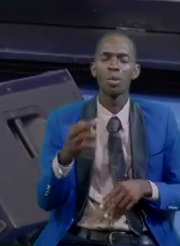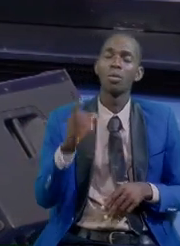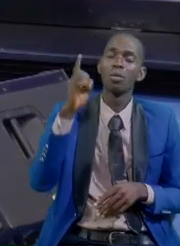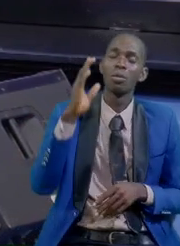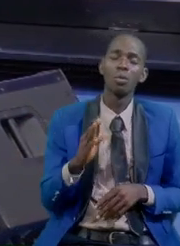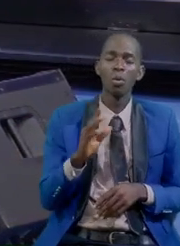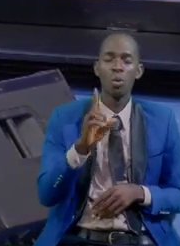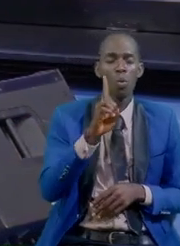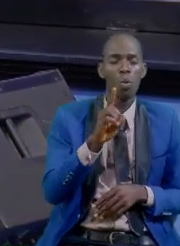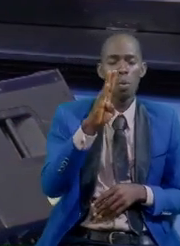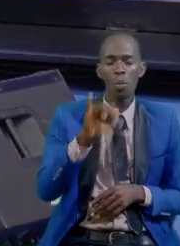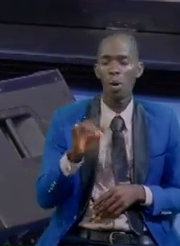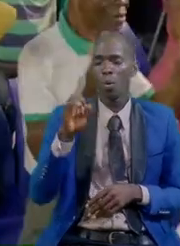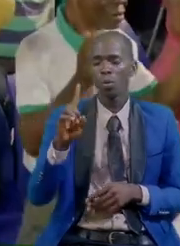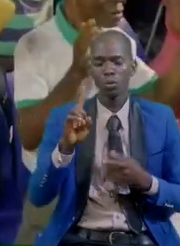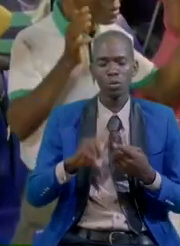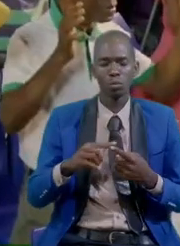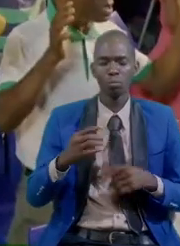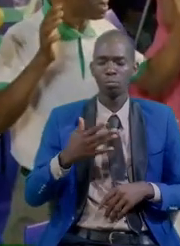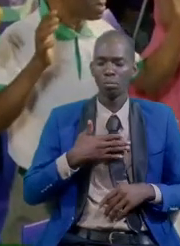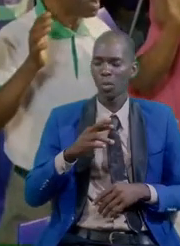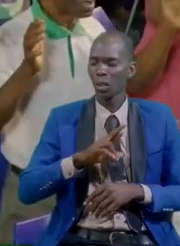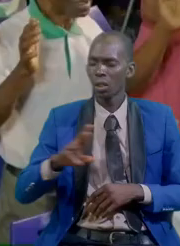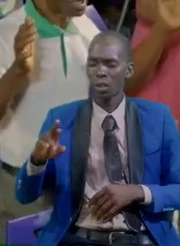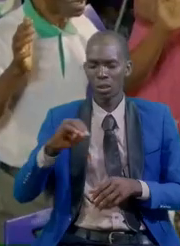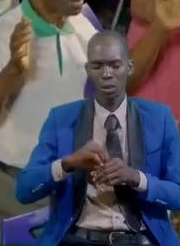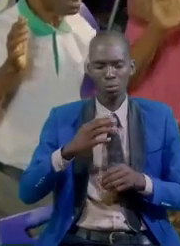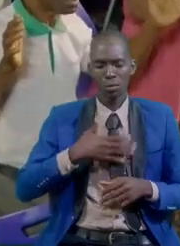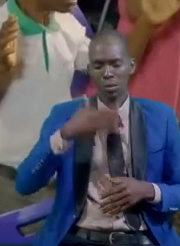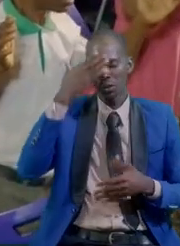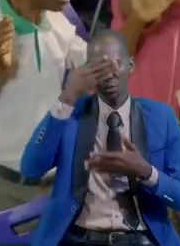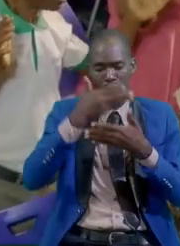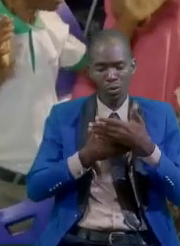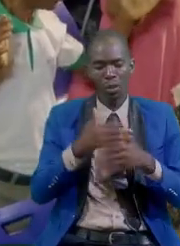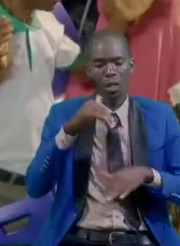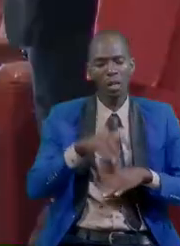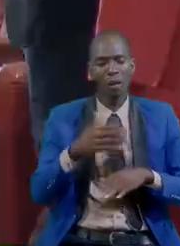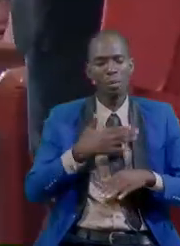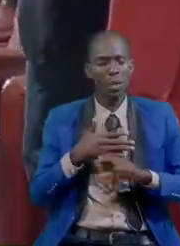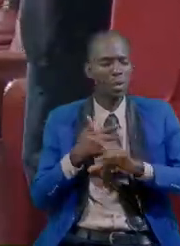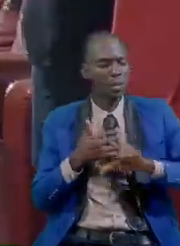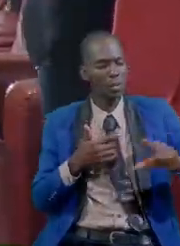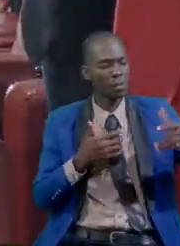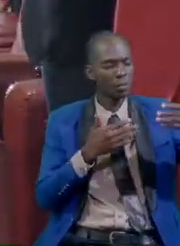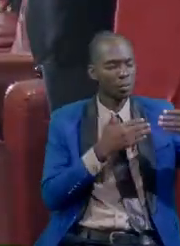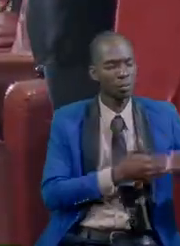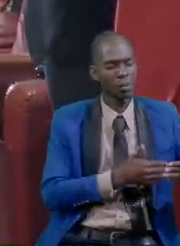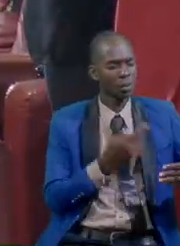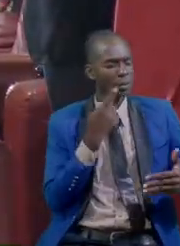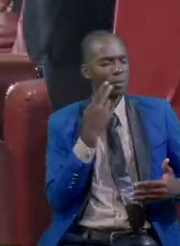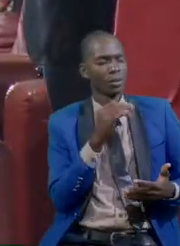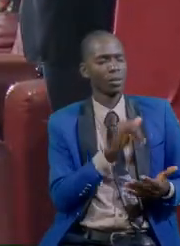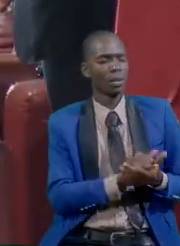by one, to my right, in my front, at my left over there. Hey, look at that. At